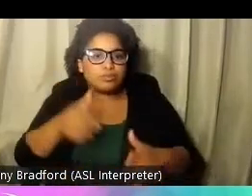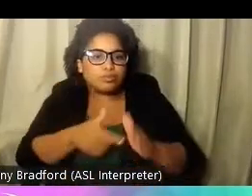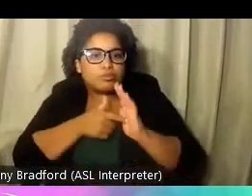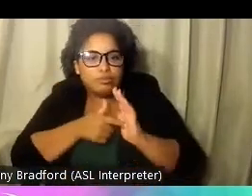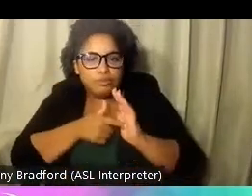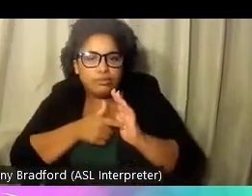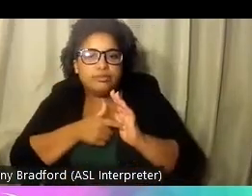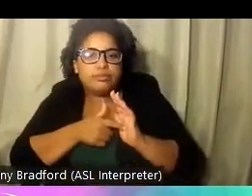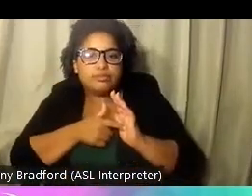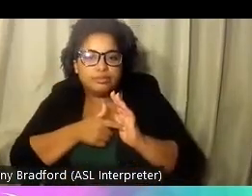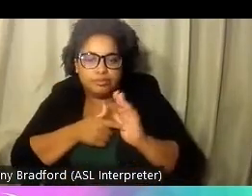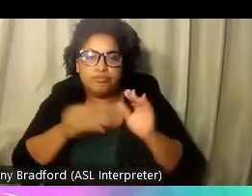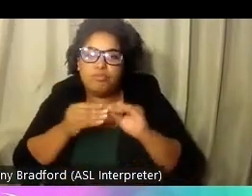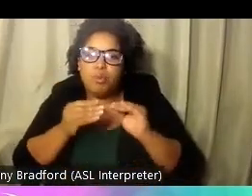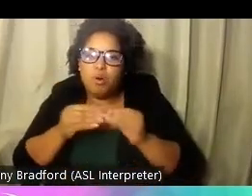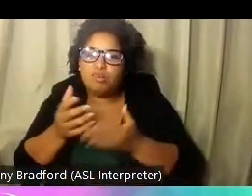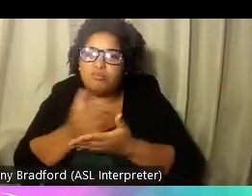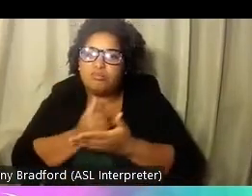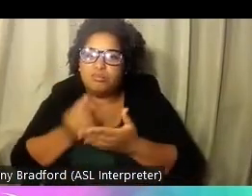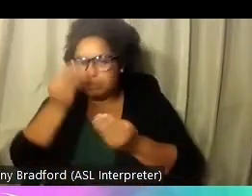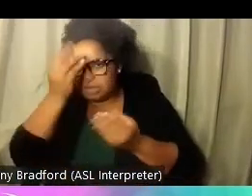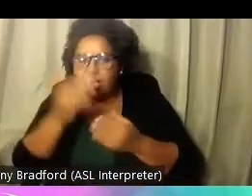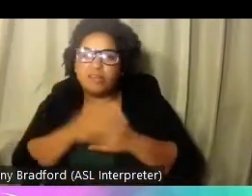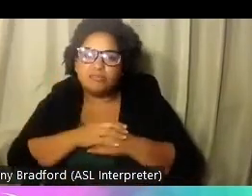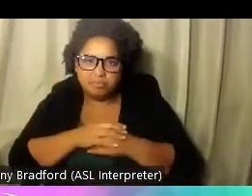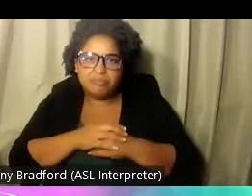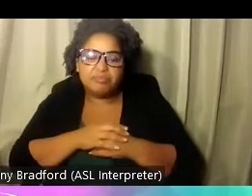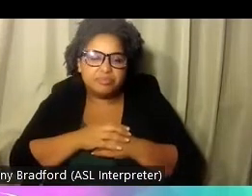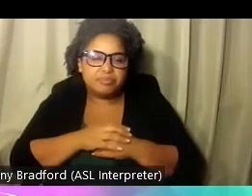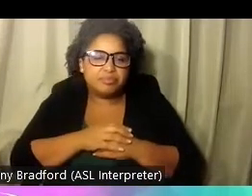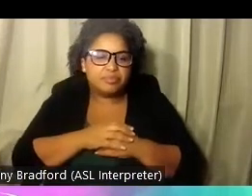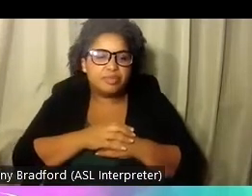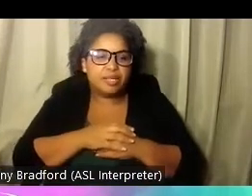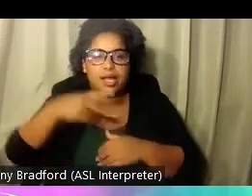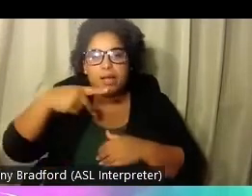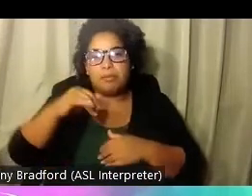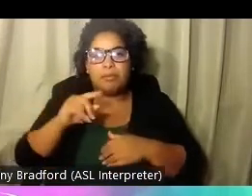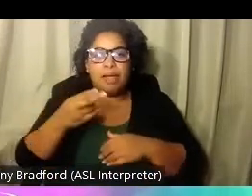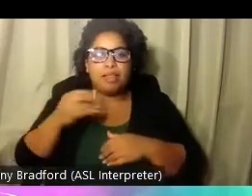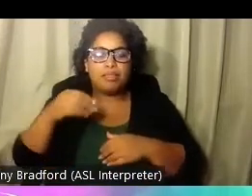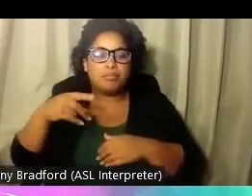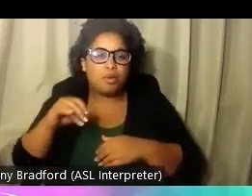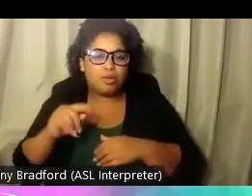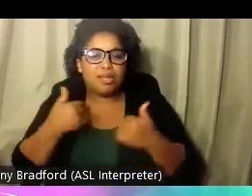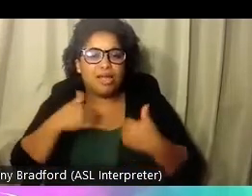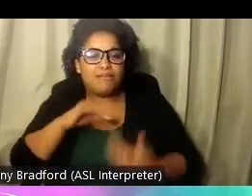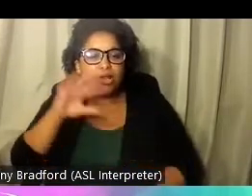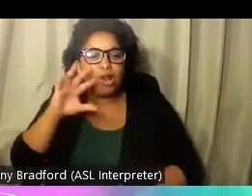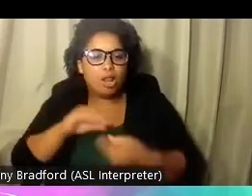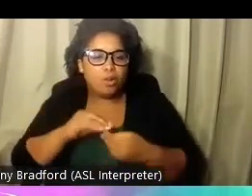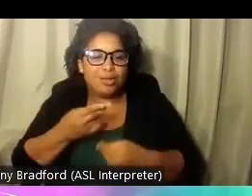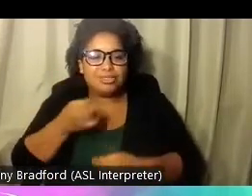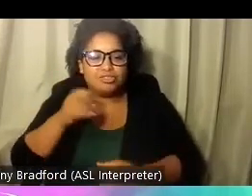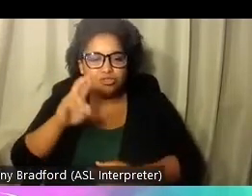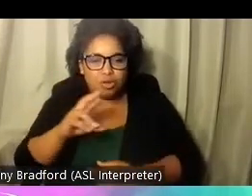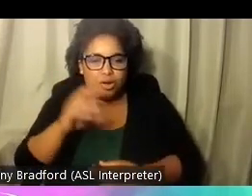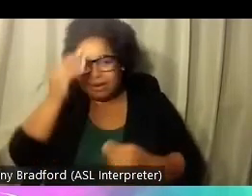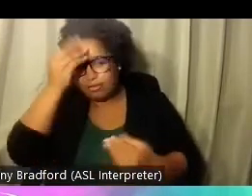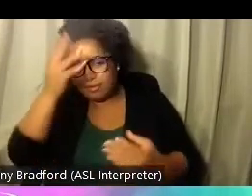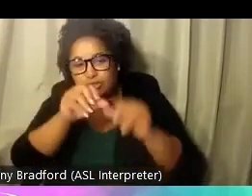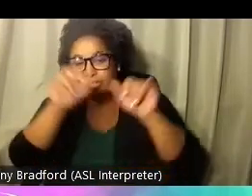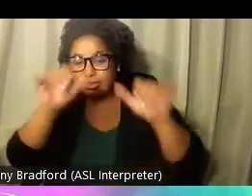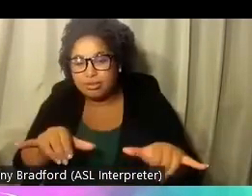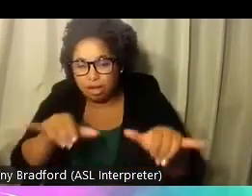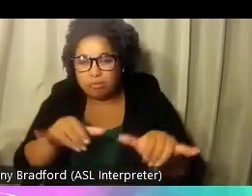fairly extensive data collection. At PathPoint, we have an all-in-one HR information